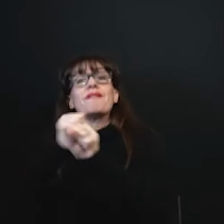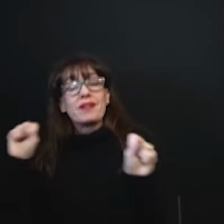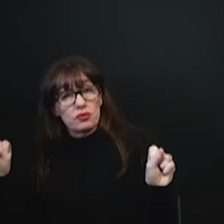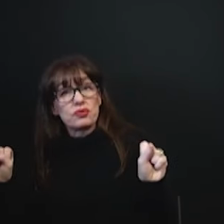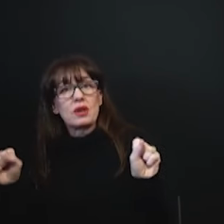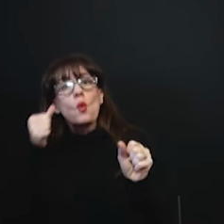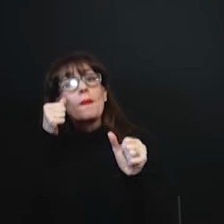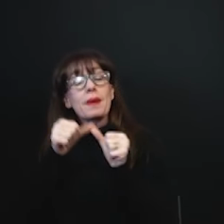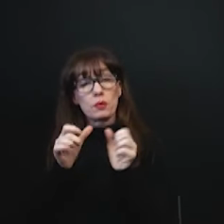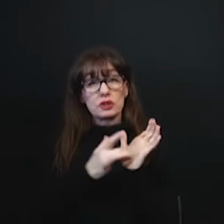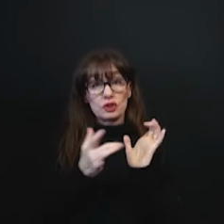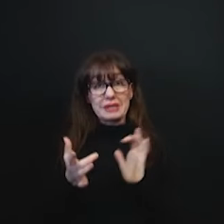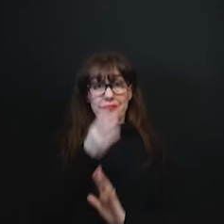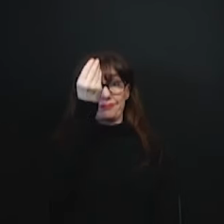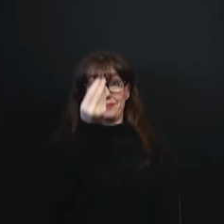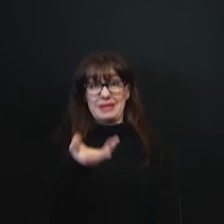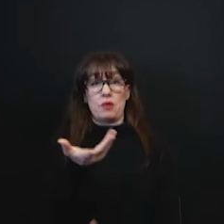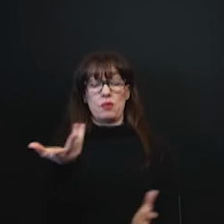Remember what Jesus said, right?